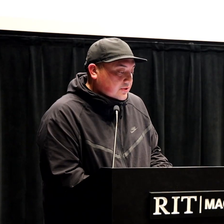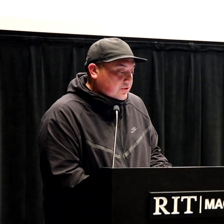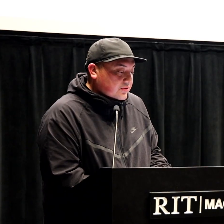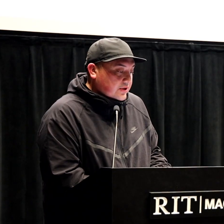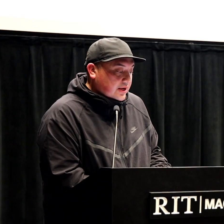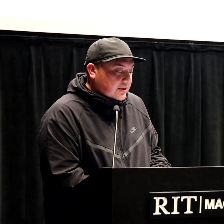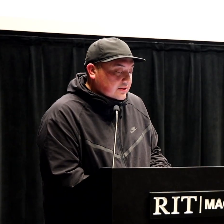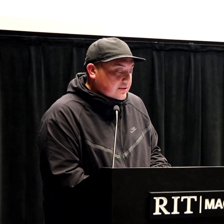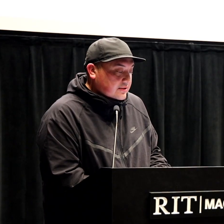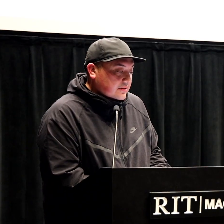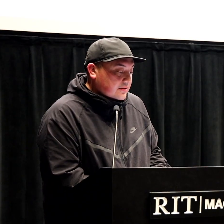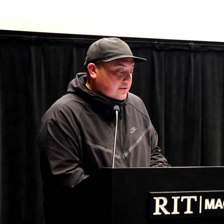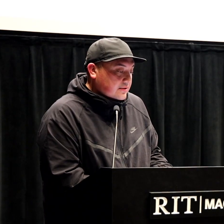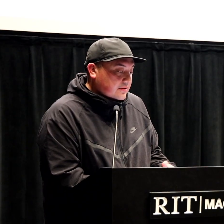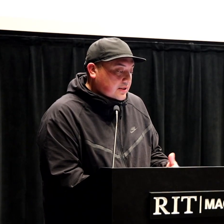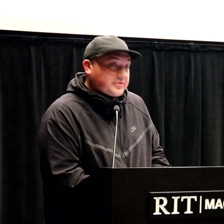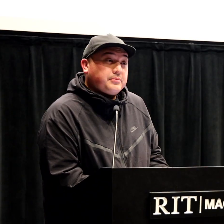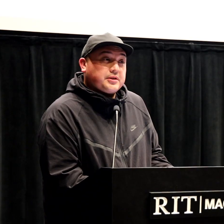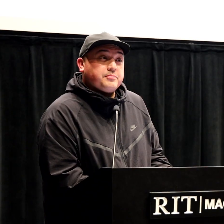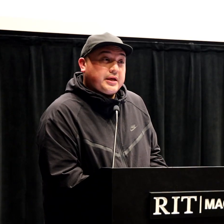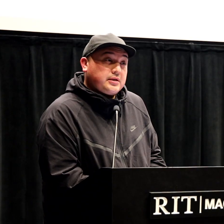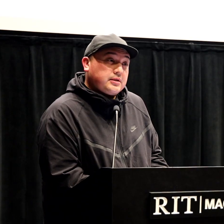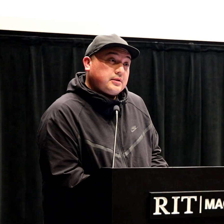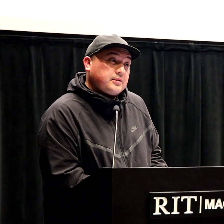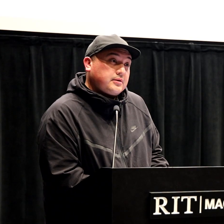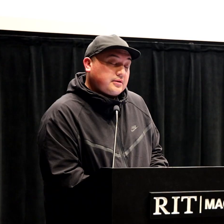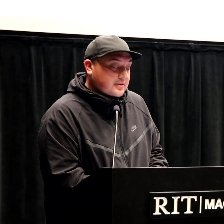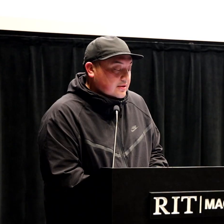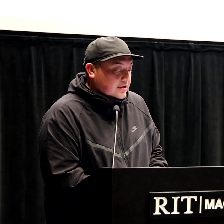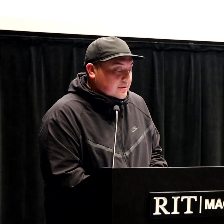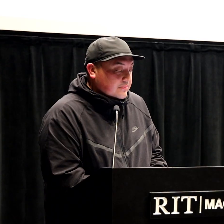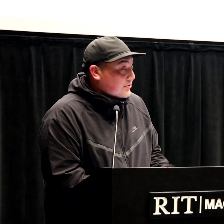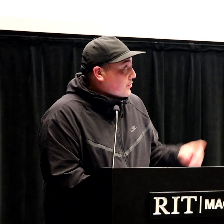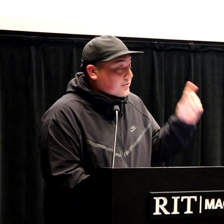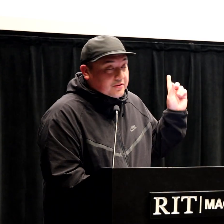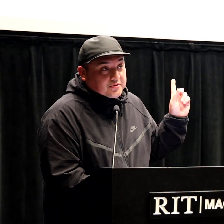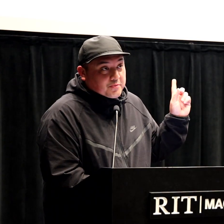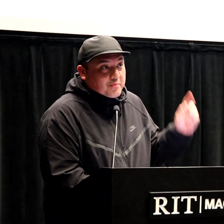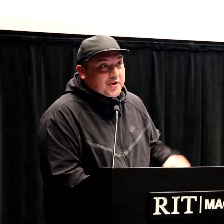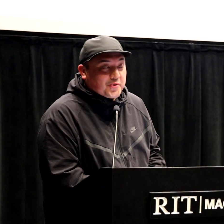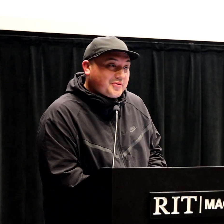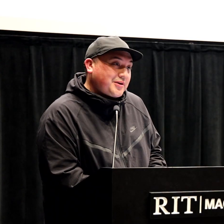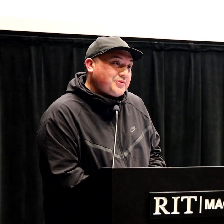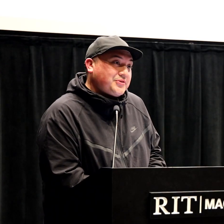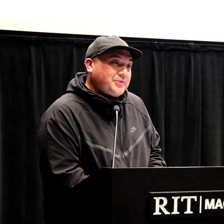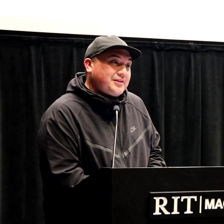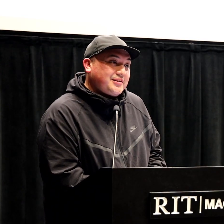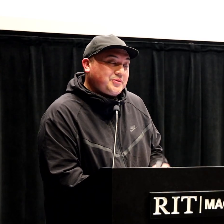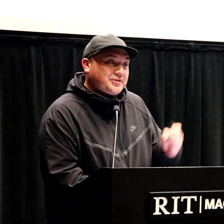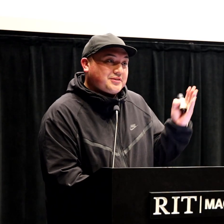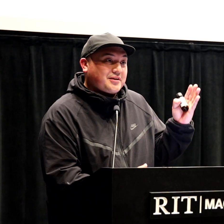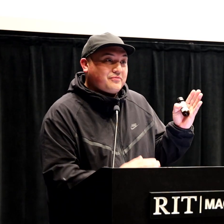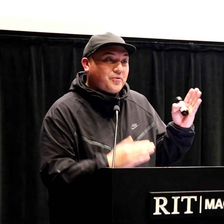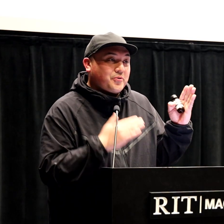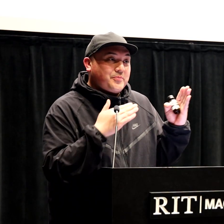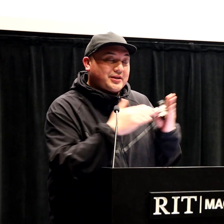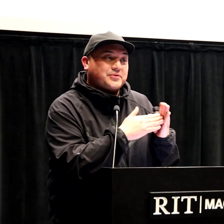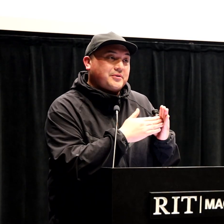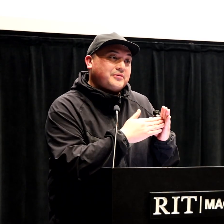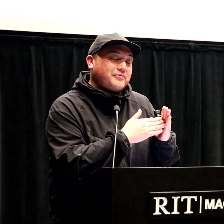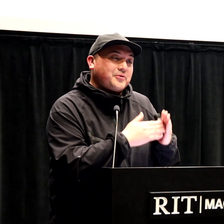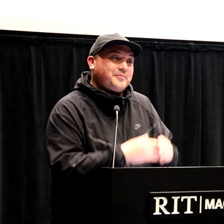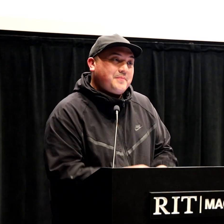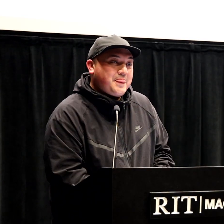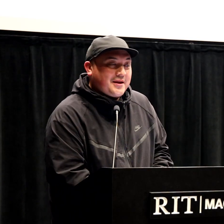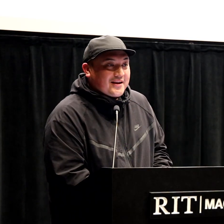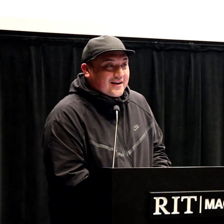don't really understand how something is made. As you saw in some of my work when I was a student, it was just like form next